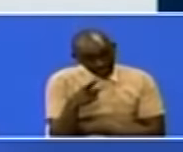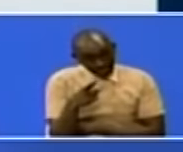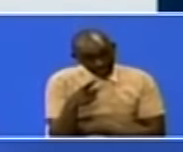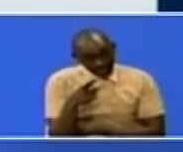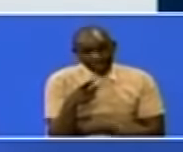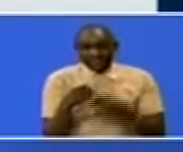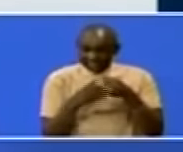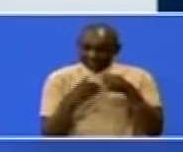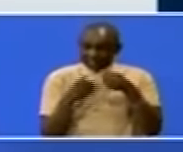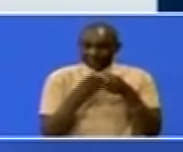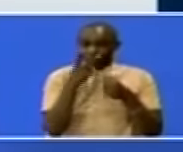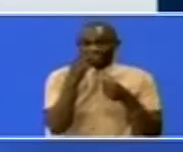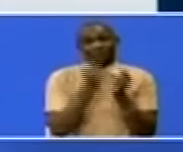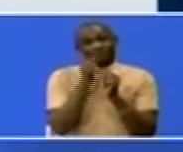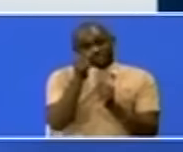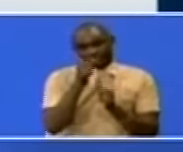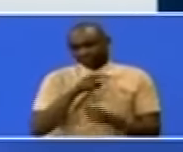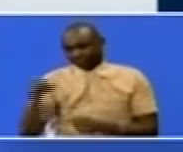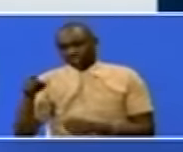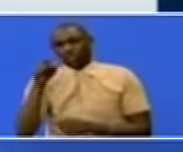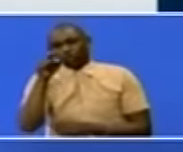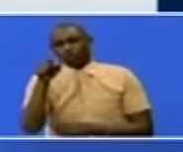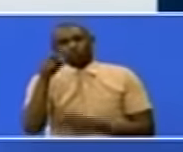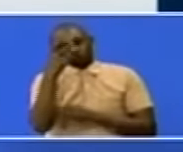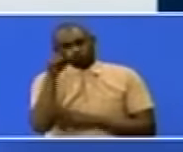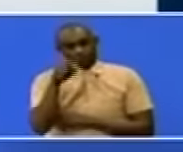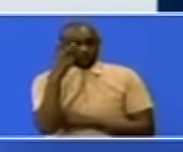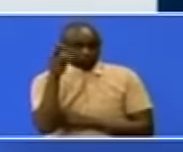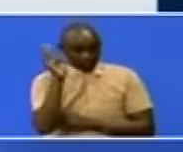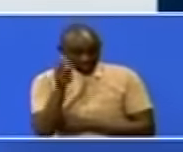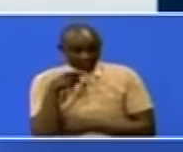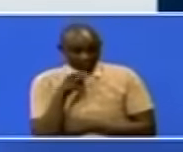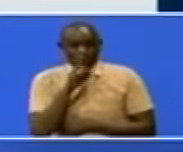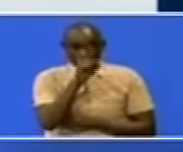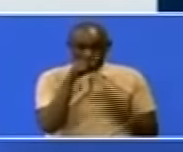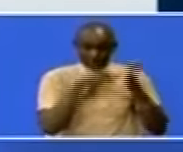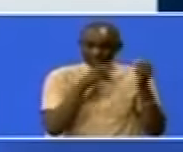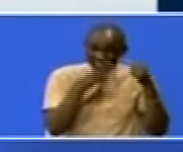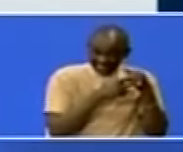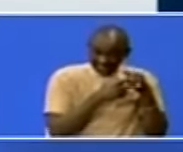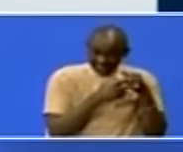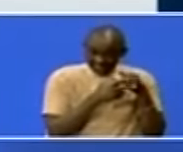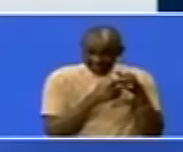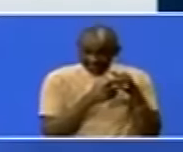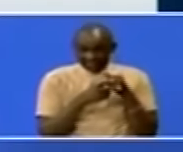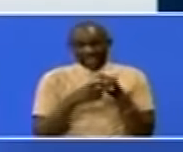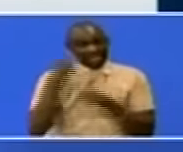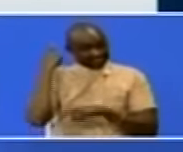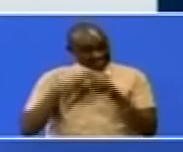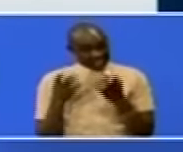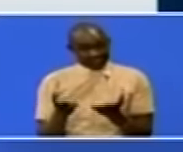at September 2015 to 2.2 million shillings from 1.7 million recorded the same period last